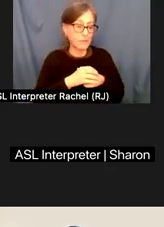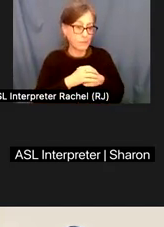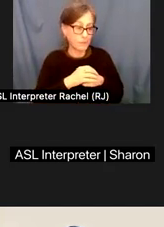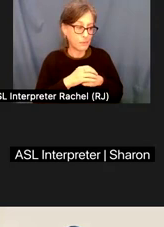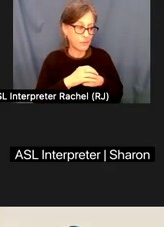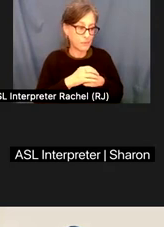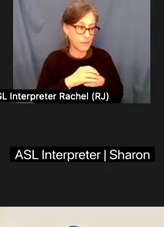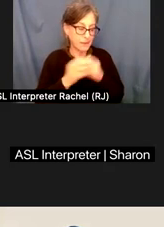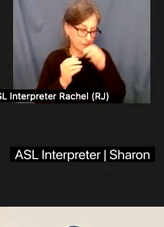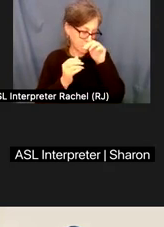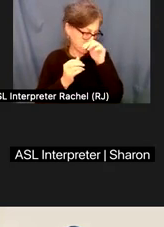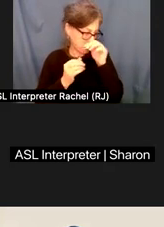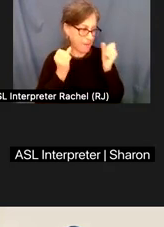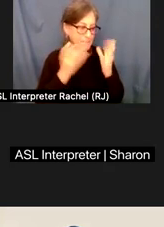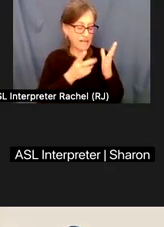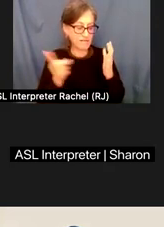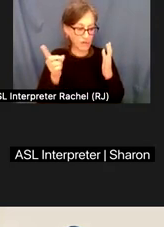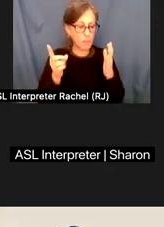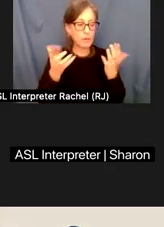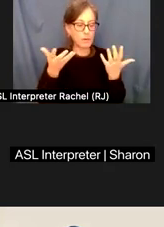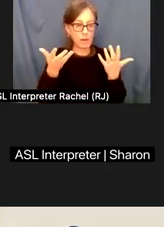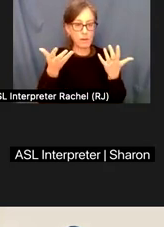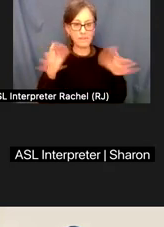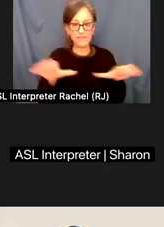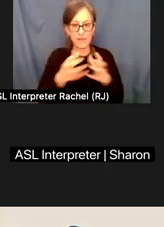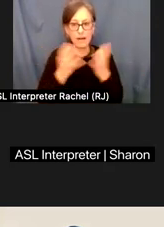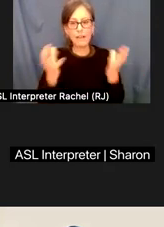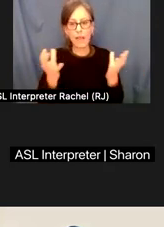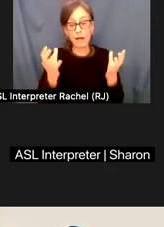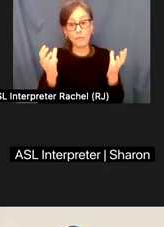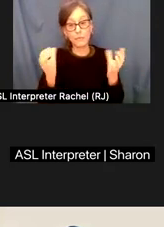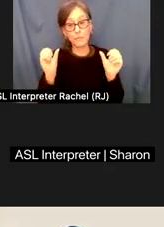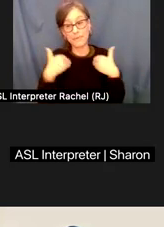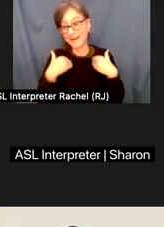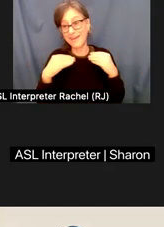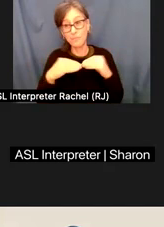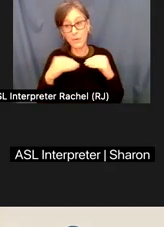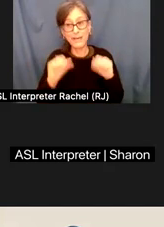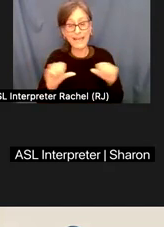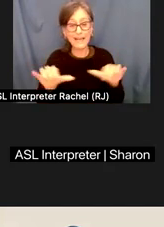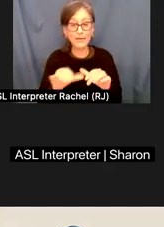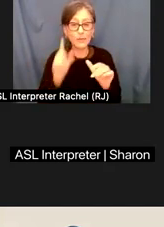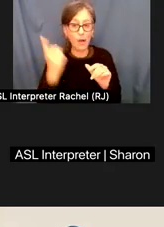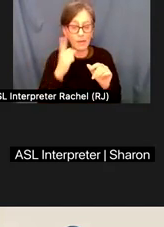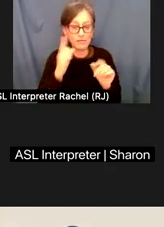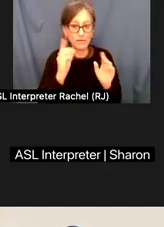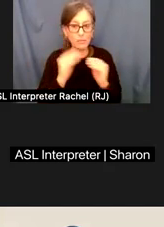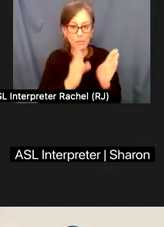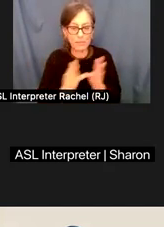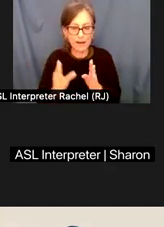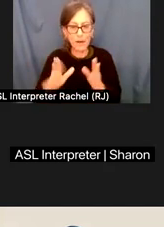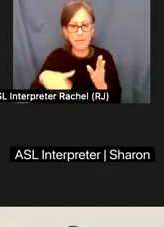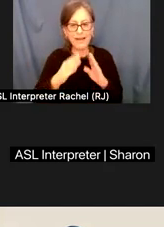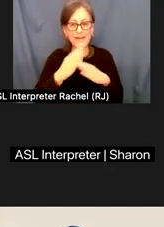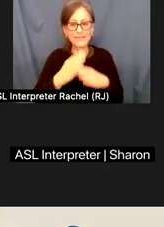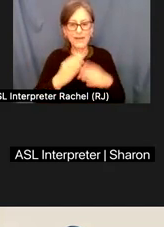know that many of you, again, have done a lot, but then there's always more we can do to be better prepared. Oh, I haven't shared it yet.